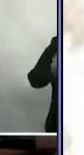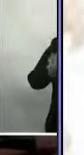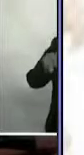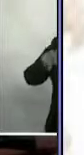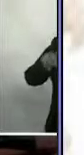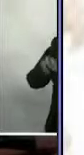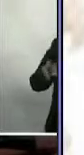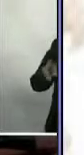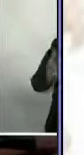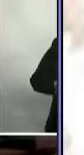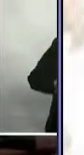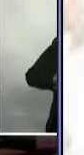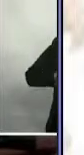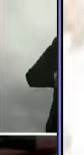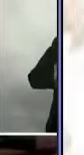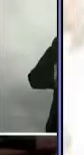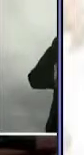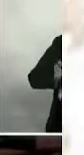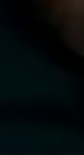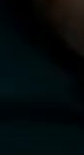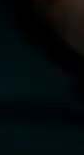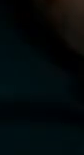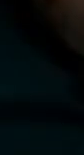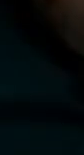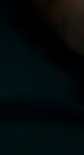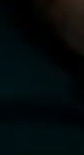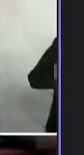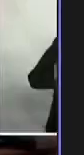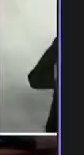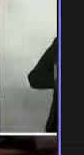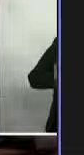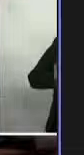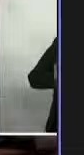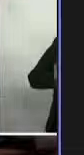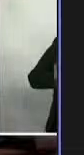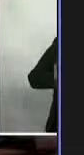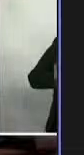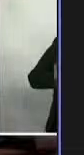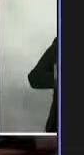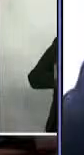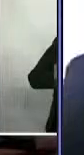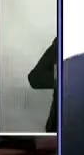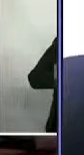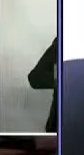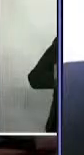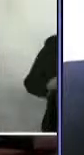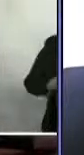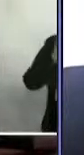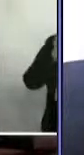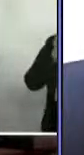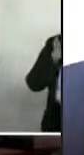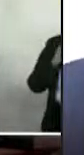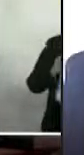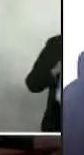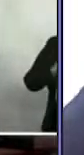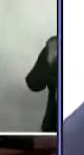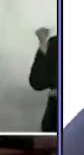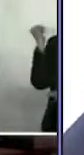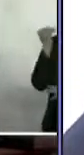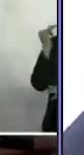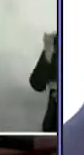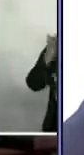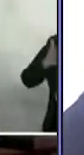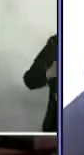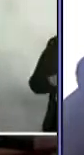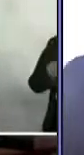Thank you, Honorable Takaraj Bansi. Let us move now to the speaker from the ATM,